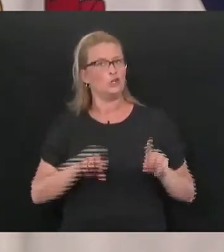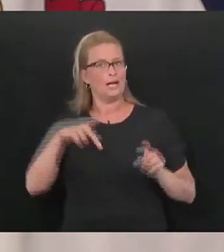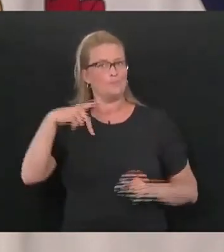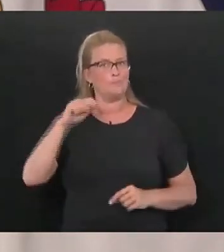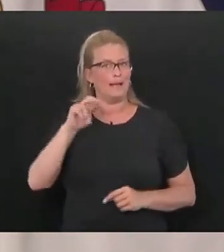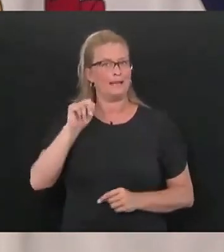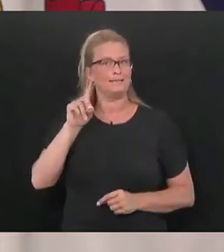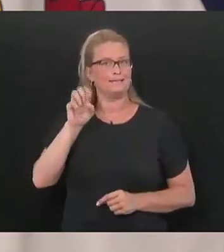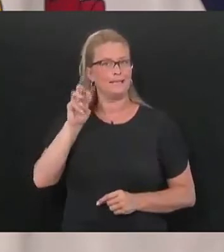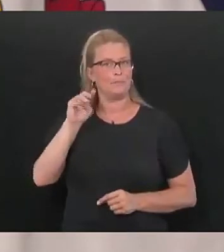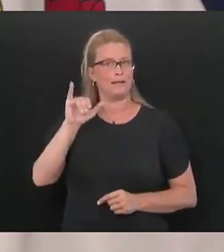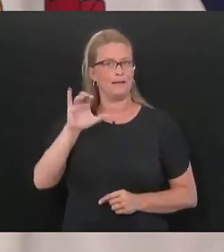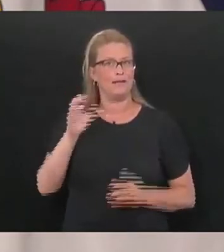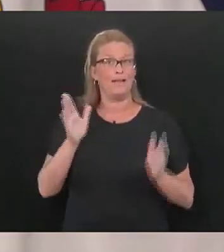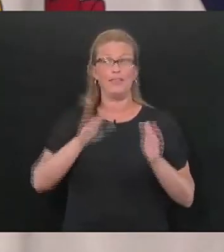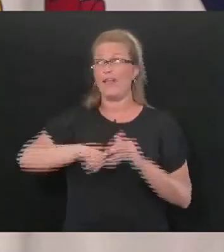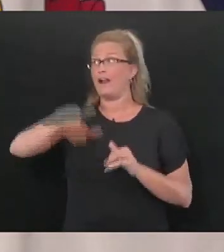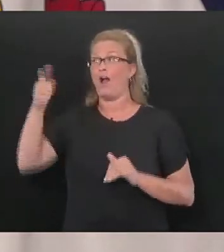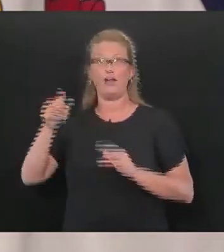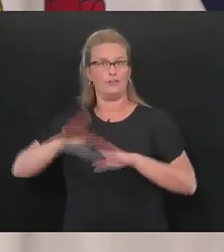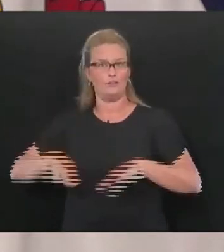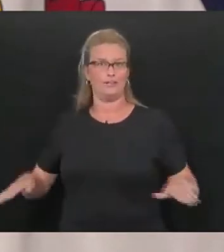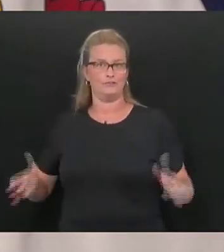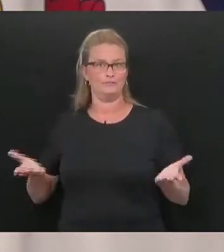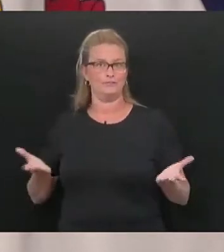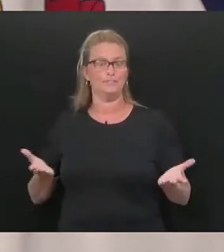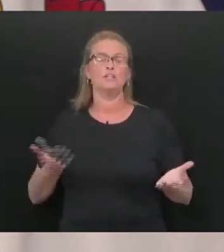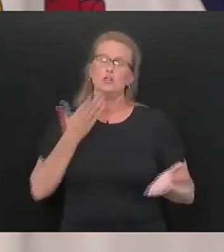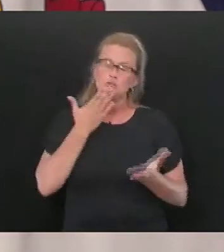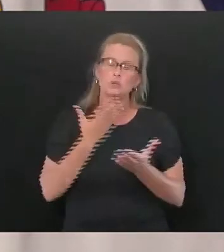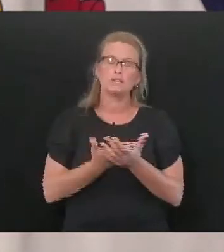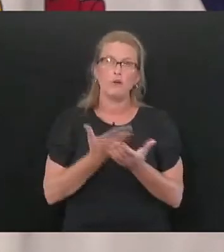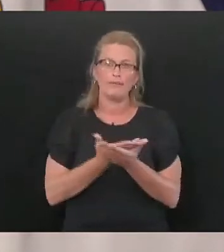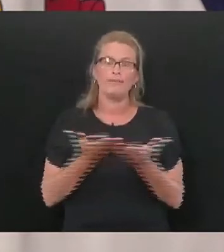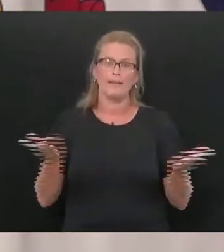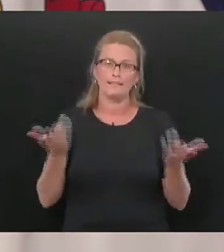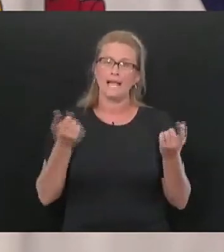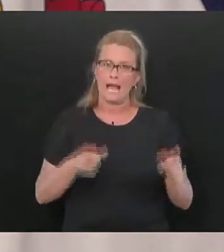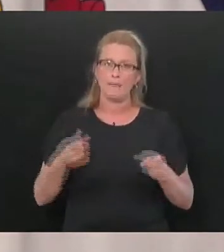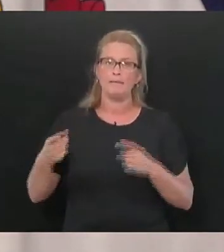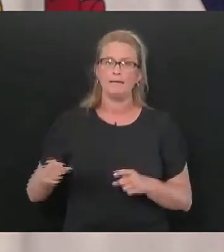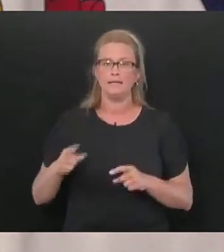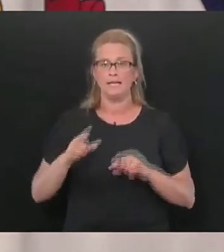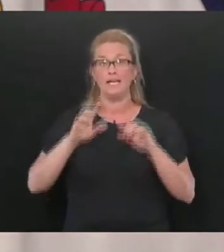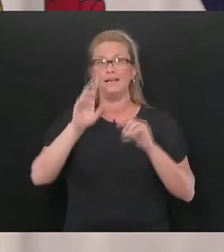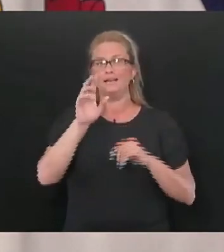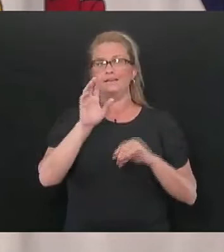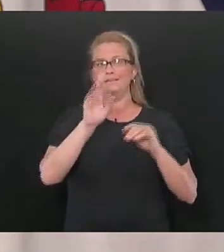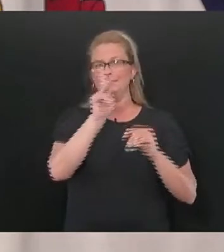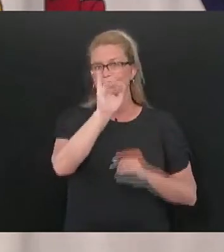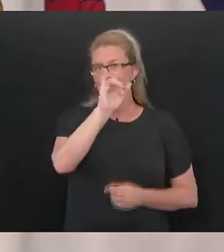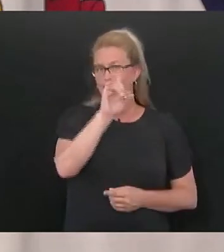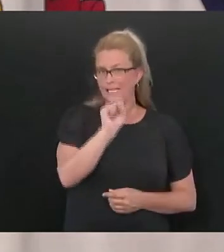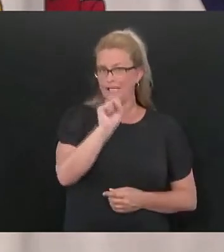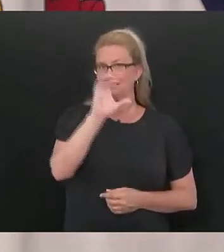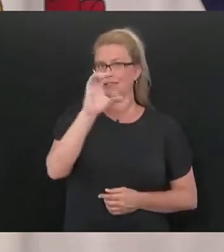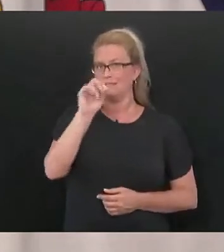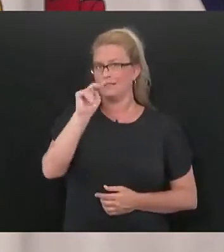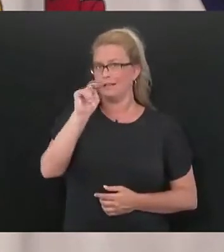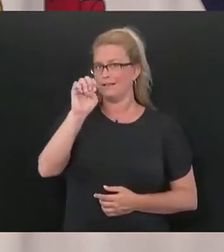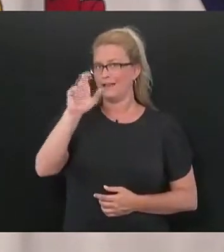of our other kids. So there's good stuff happening. The Kids Connect program will